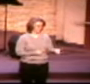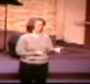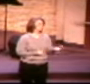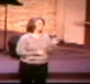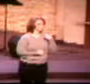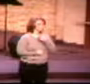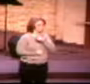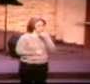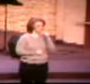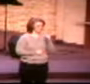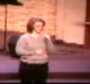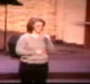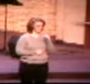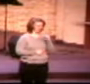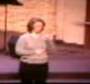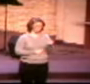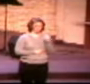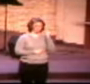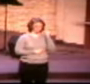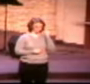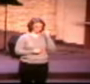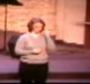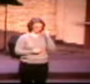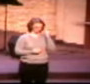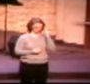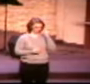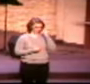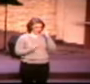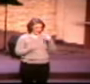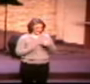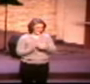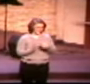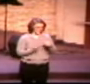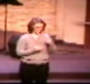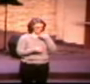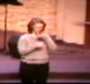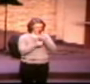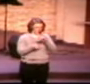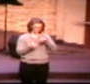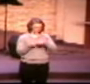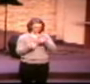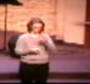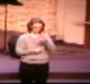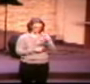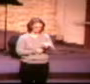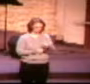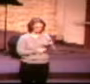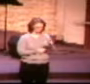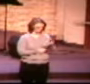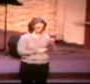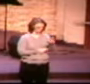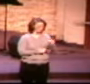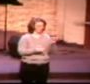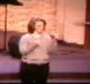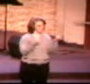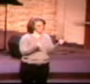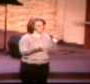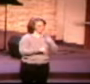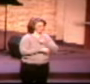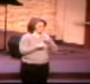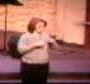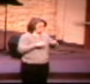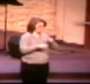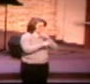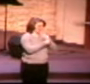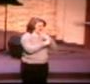We are not only witnessing a commitment from Carrie and Robin to each other, they've already done that, but it's now our turn to